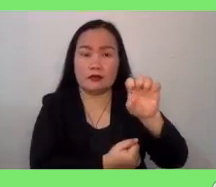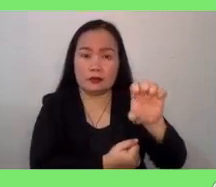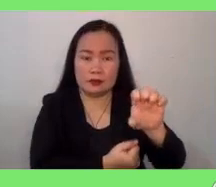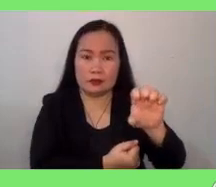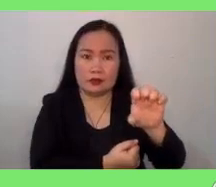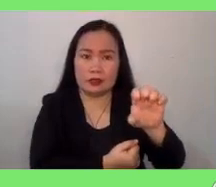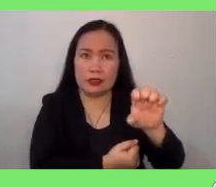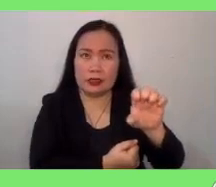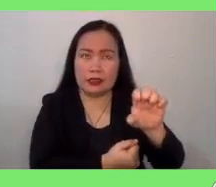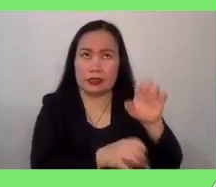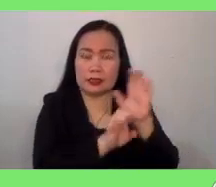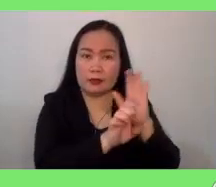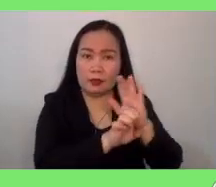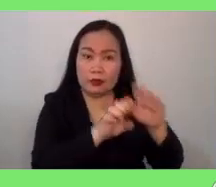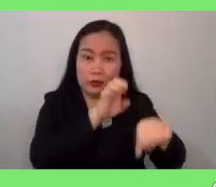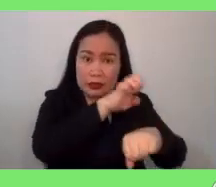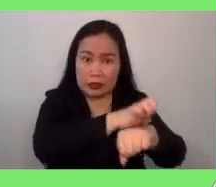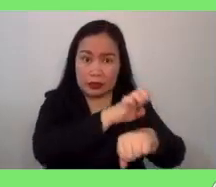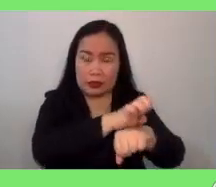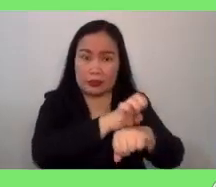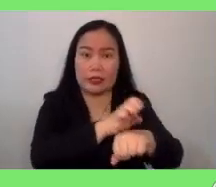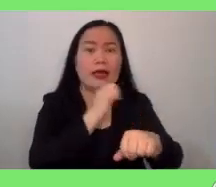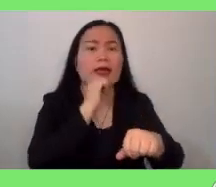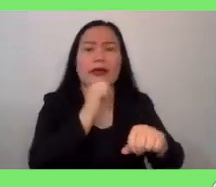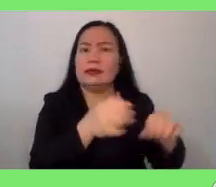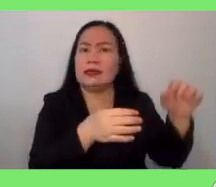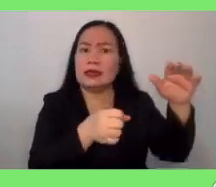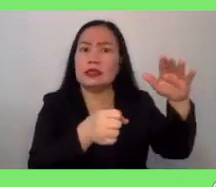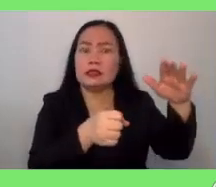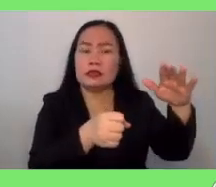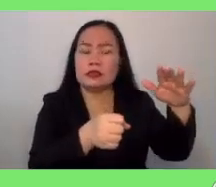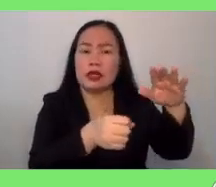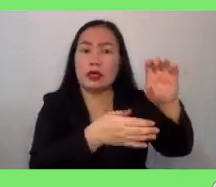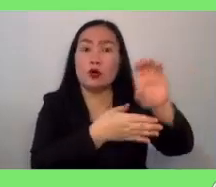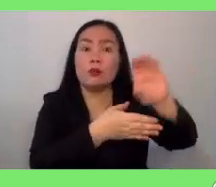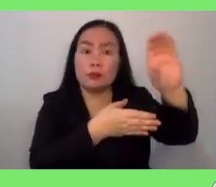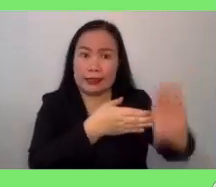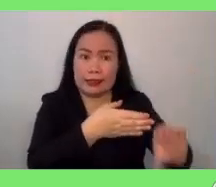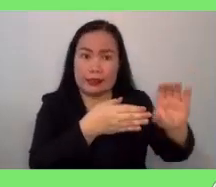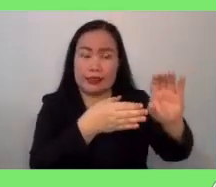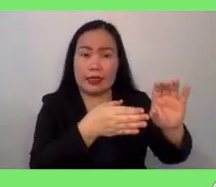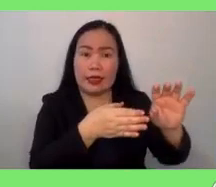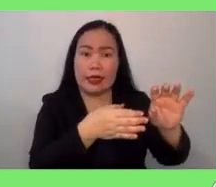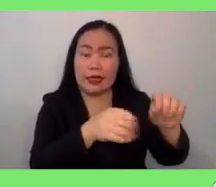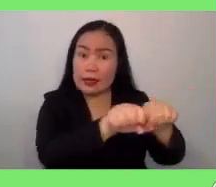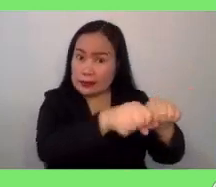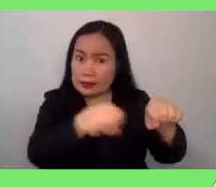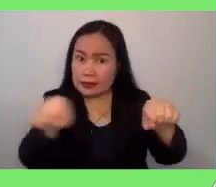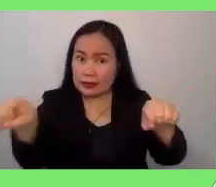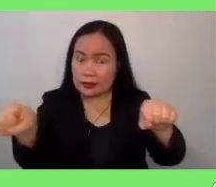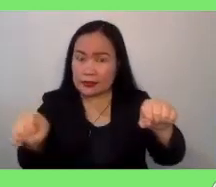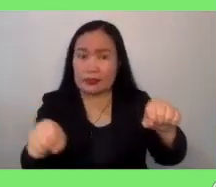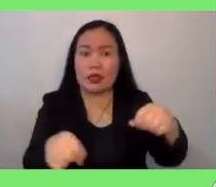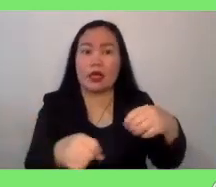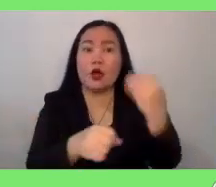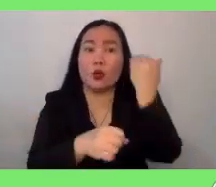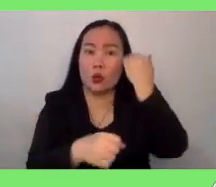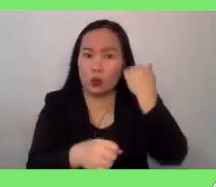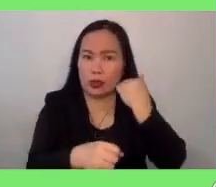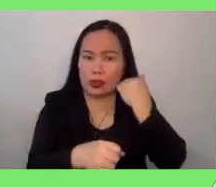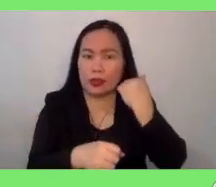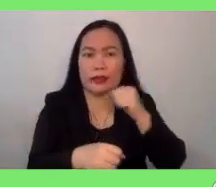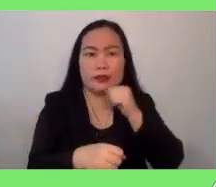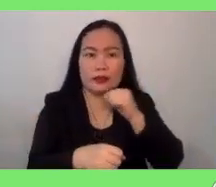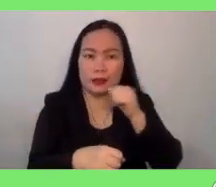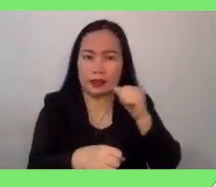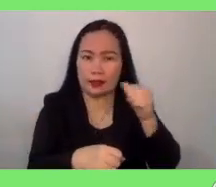English, kapag sentence, hindi buo yung pangungusap. Okay? So, pag sinabi nating phrase, kulang.